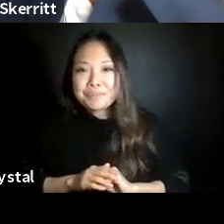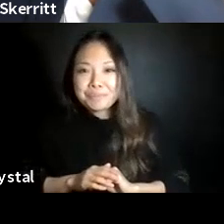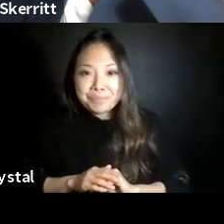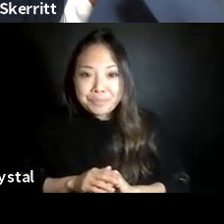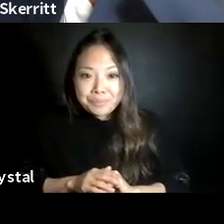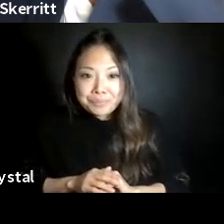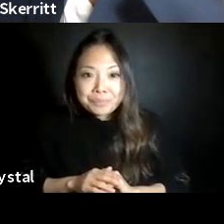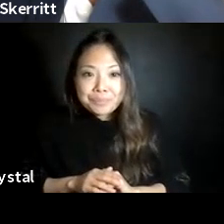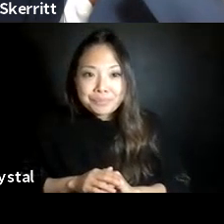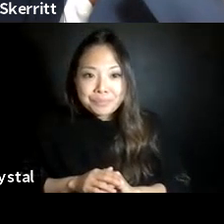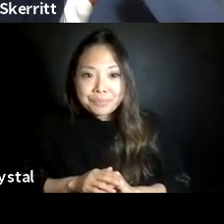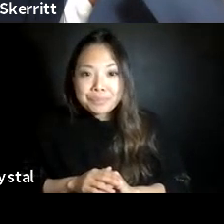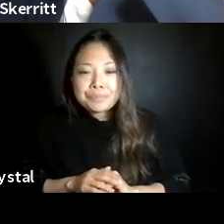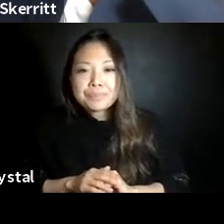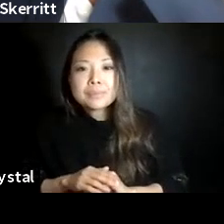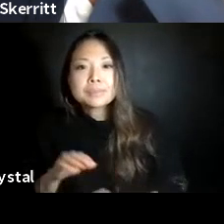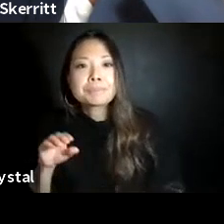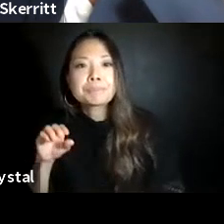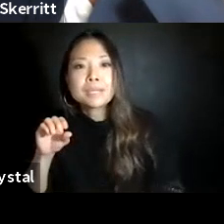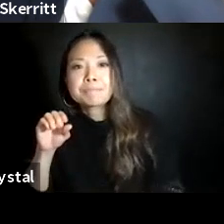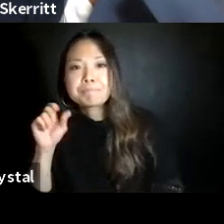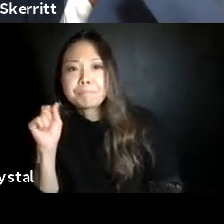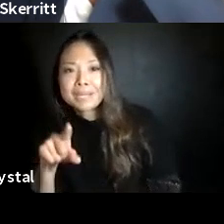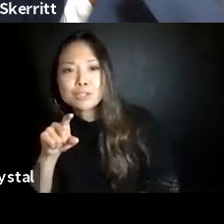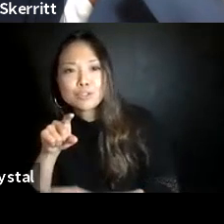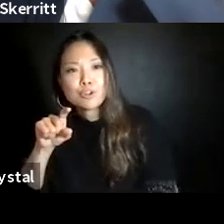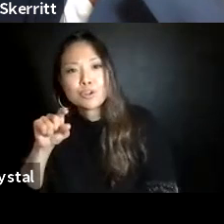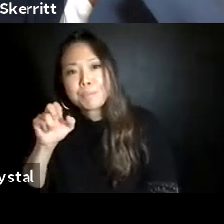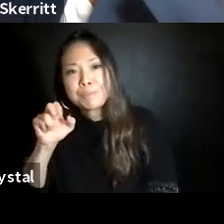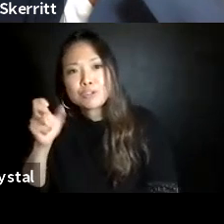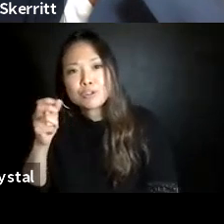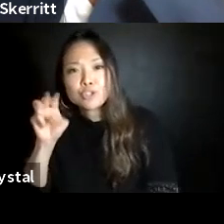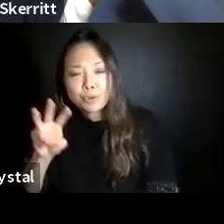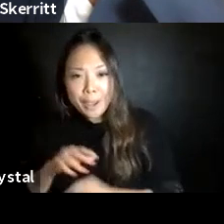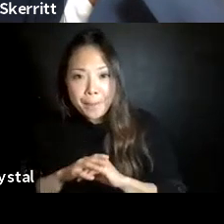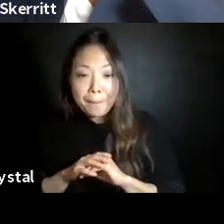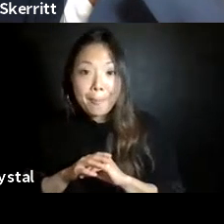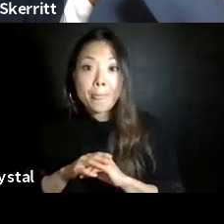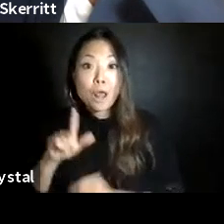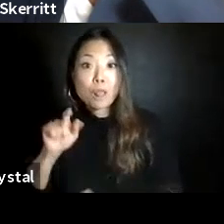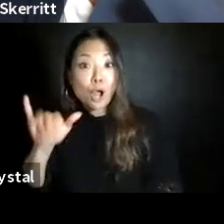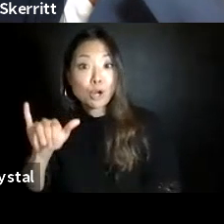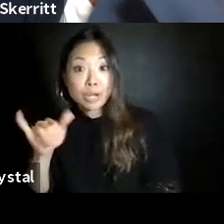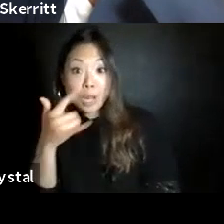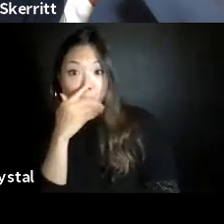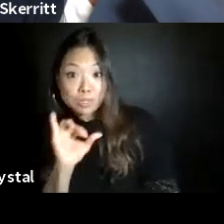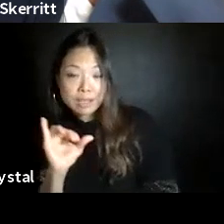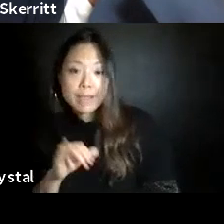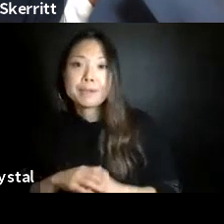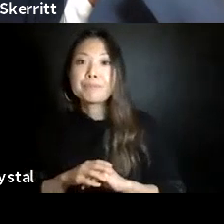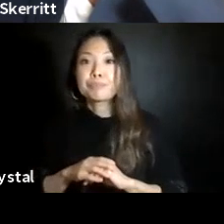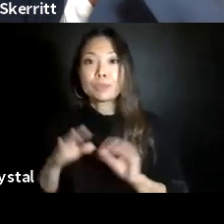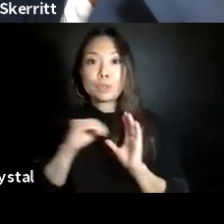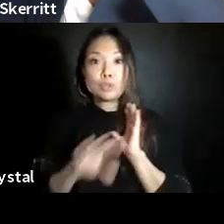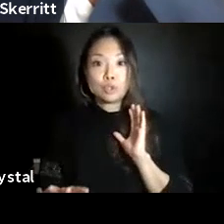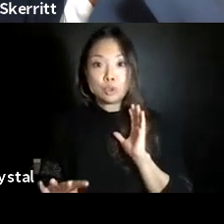for how the lottery would work is once a student is eligible, they would get a